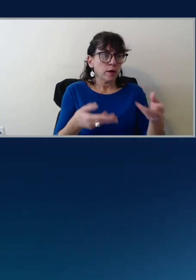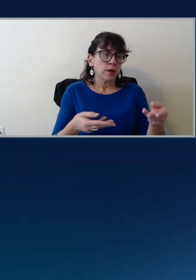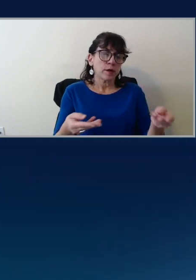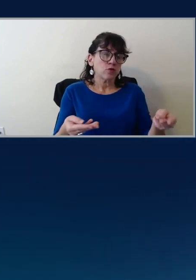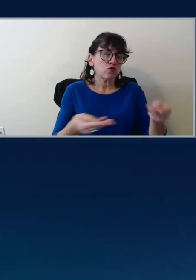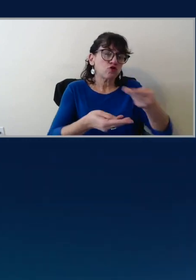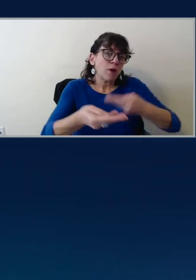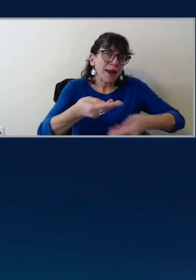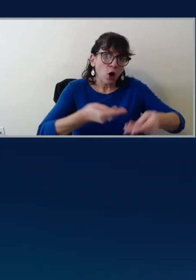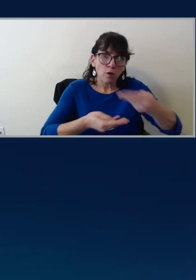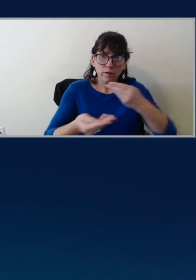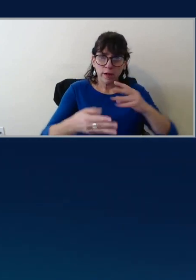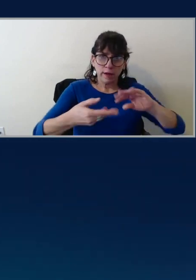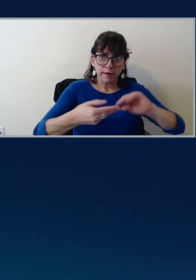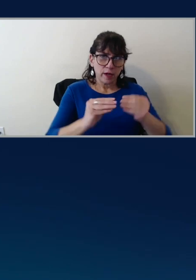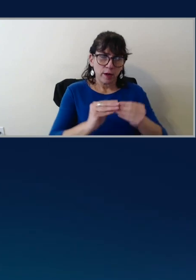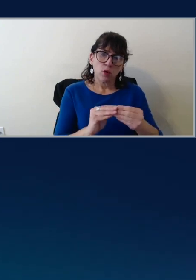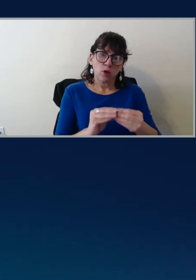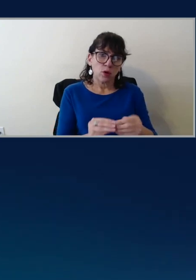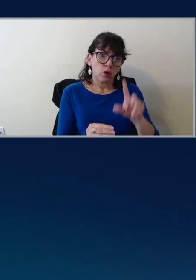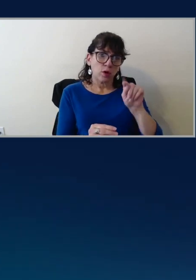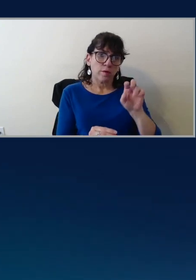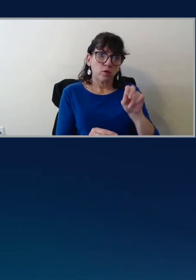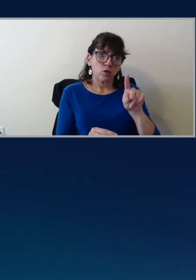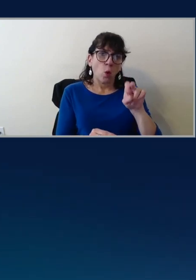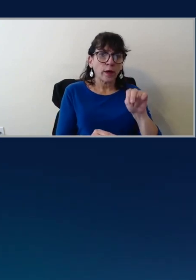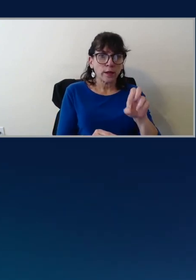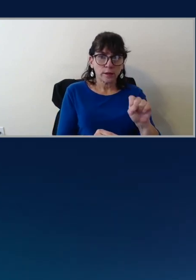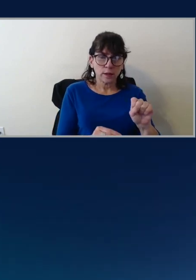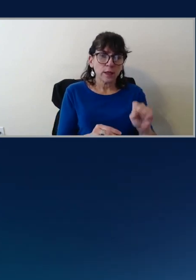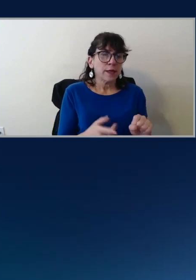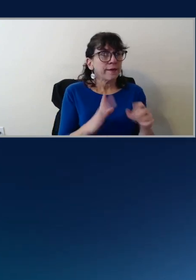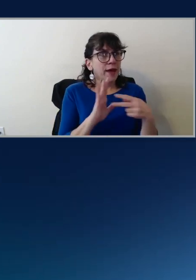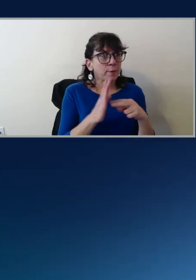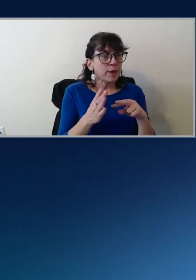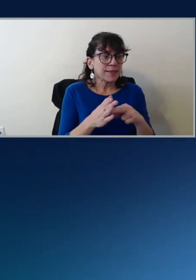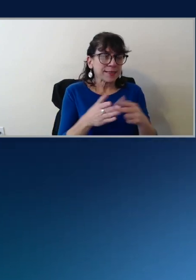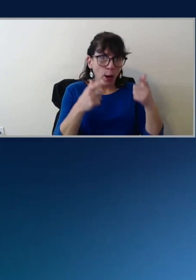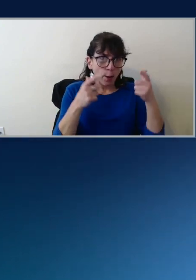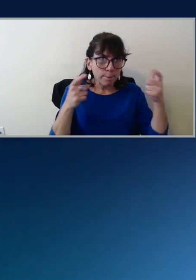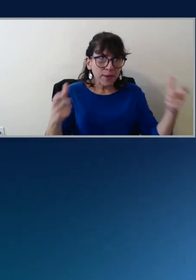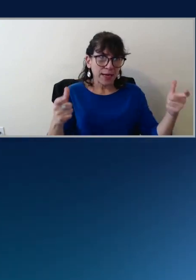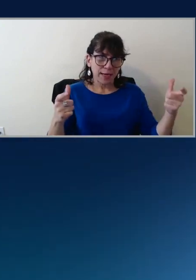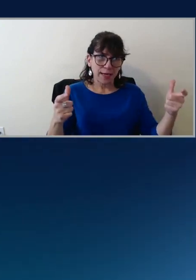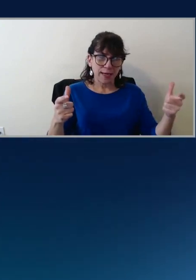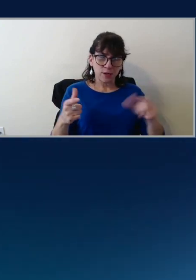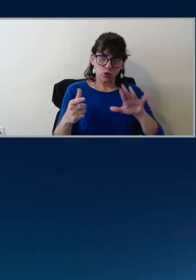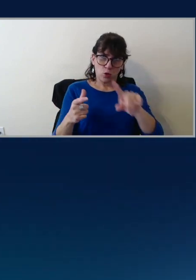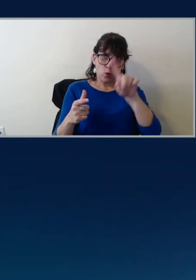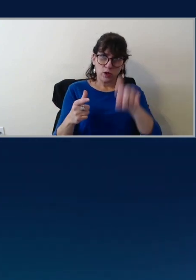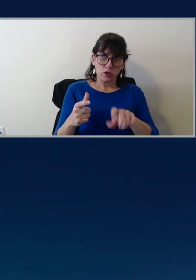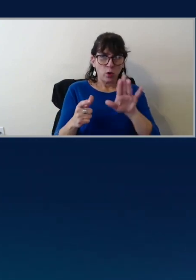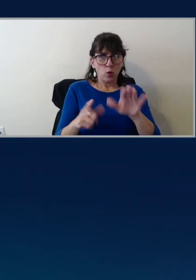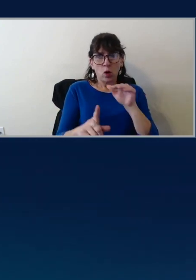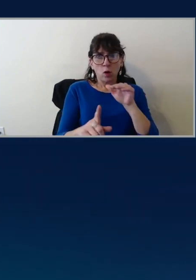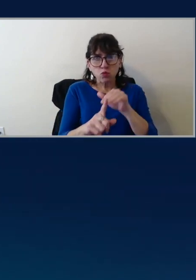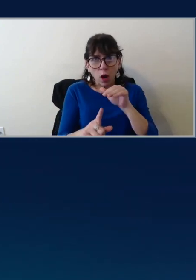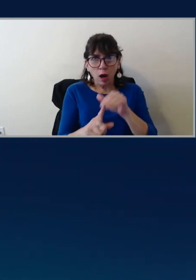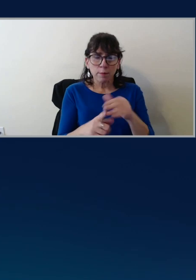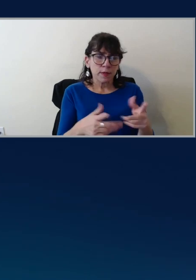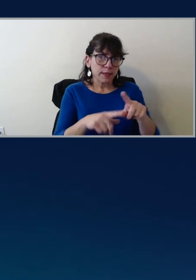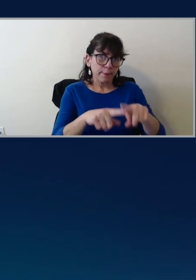terms of the number of tokens, which in layman's term is basically how big your question or prompt could be. So it depends